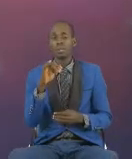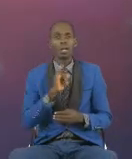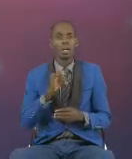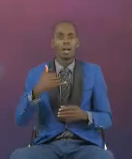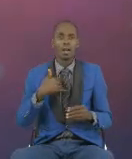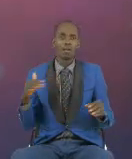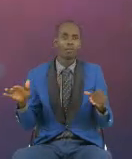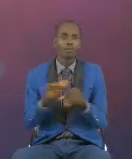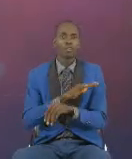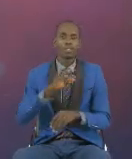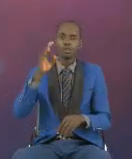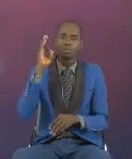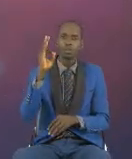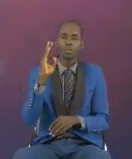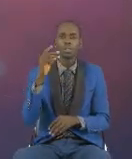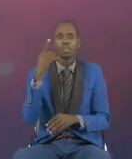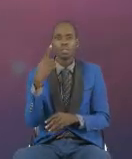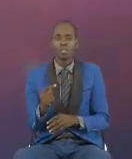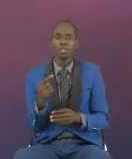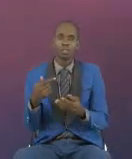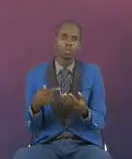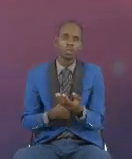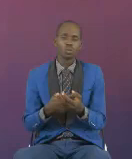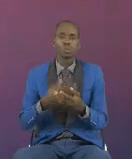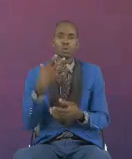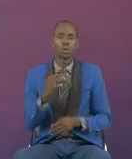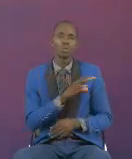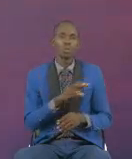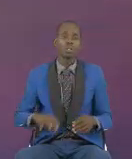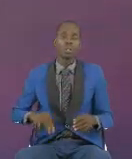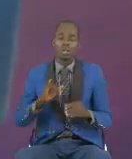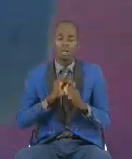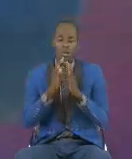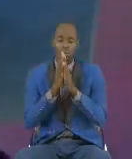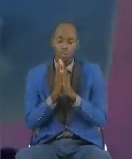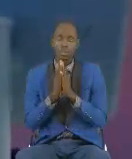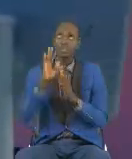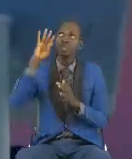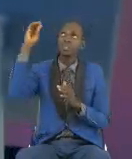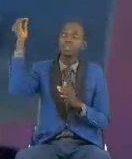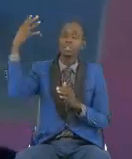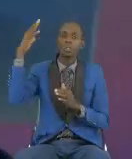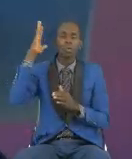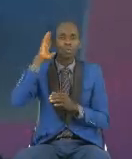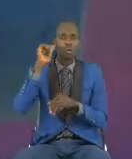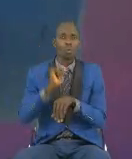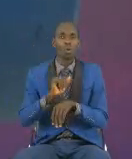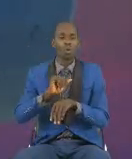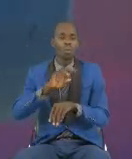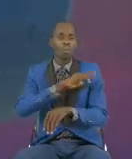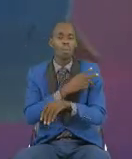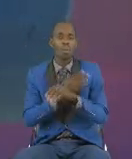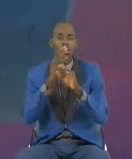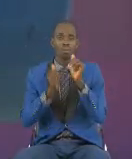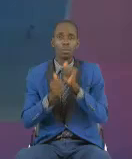the gospel of Christ. I pray grace will work mightier in your